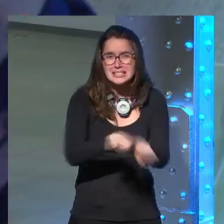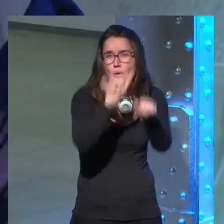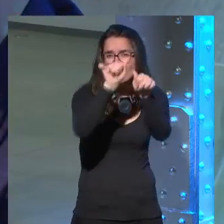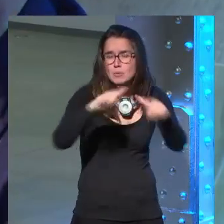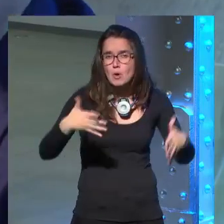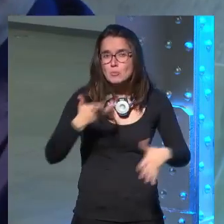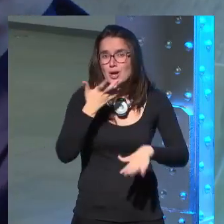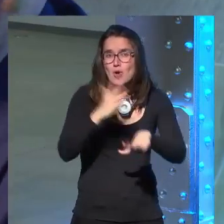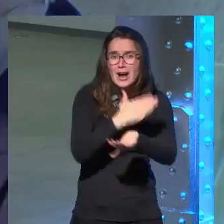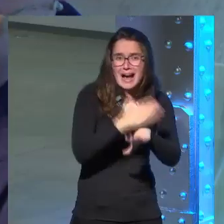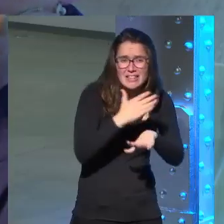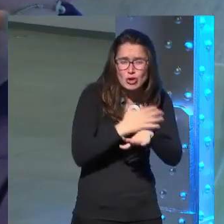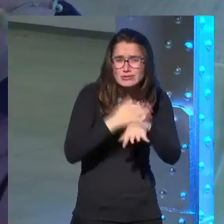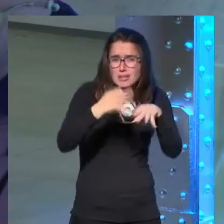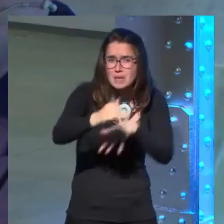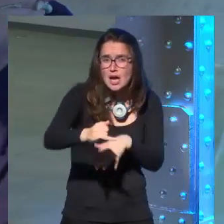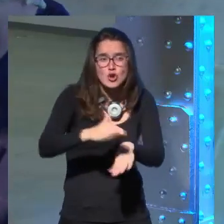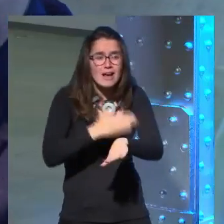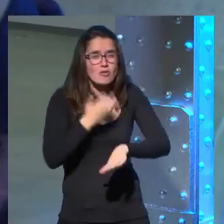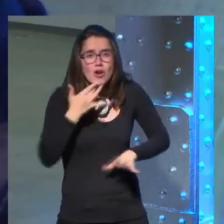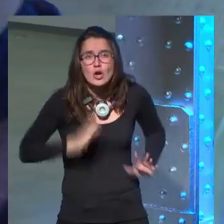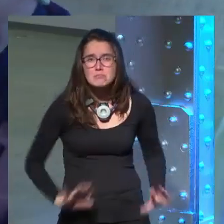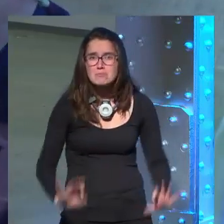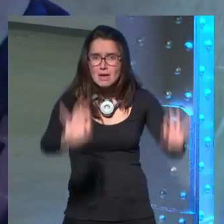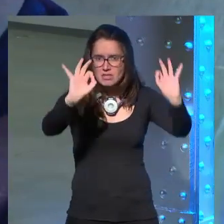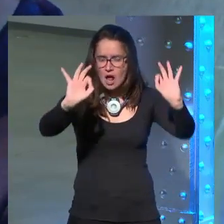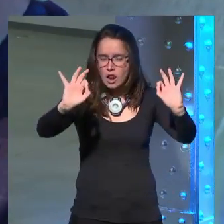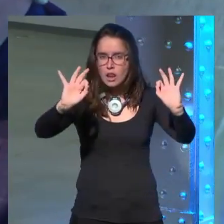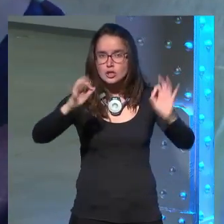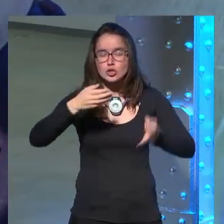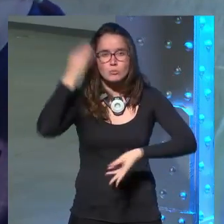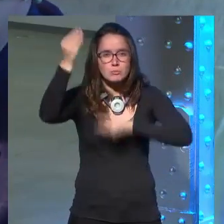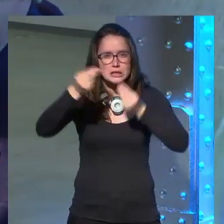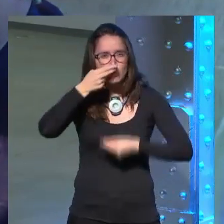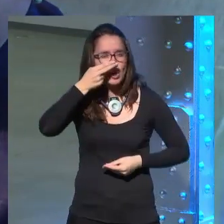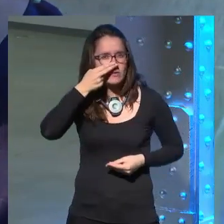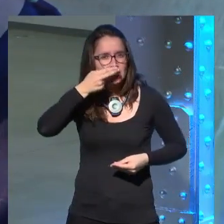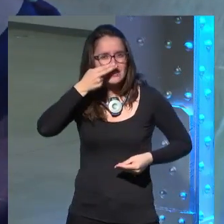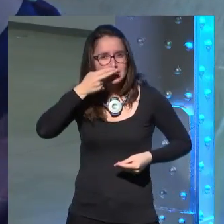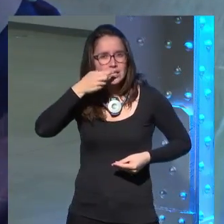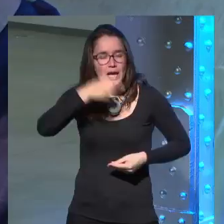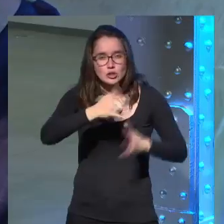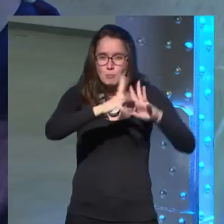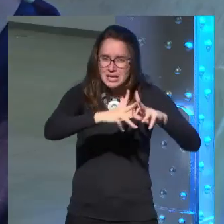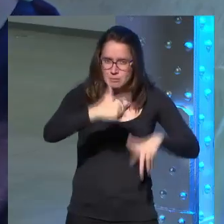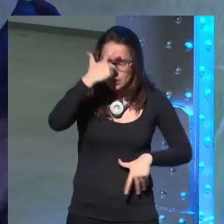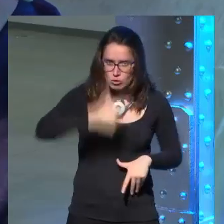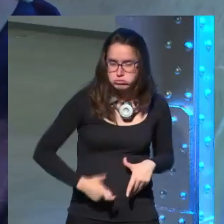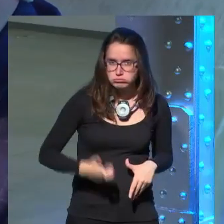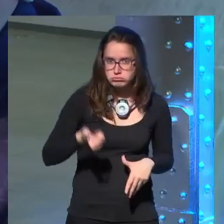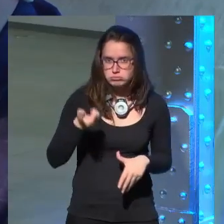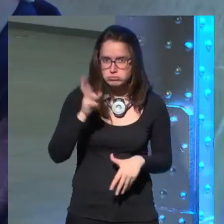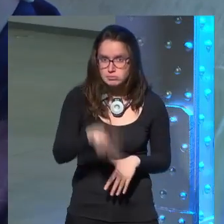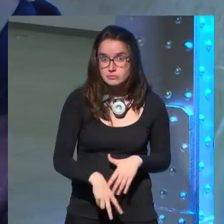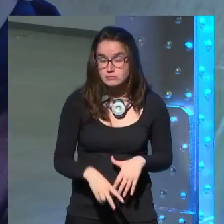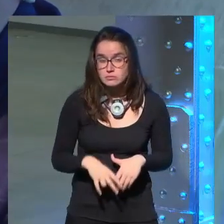something special for this particular run? So it's interesting. I think because I'm a mathematician, I